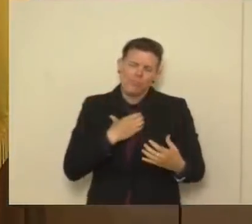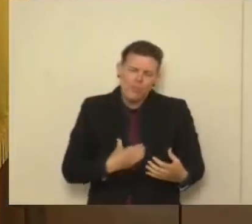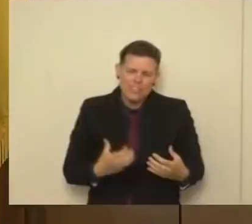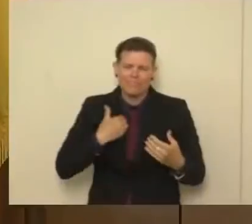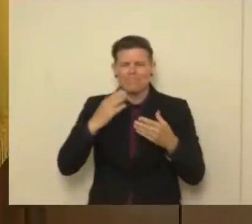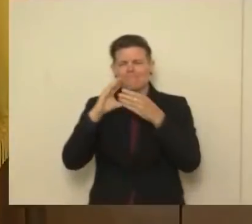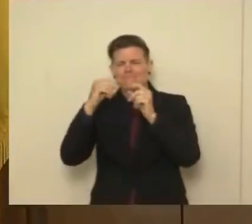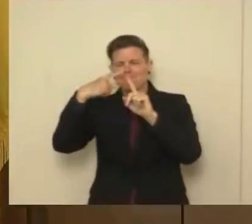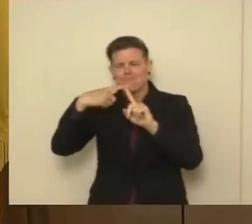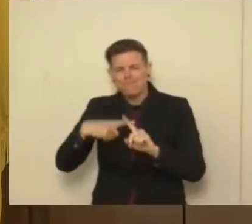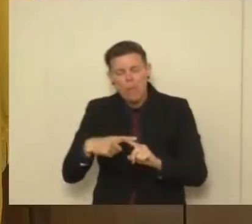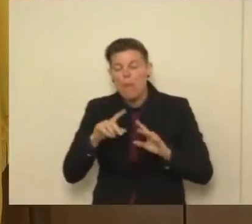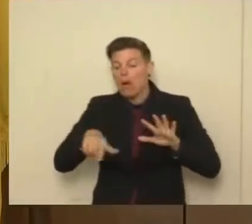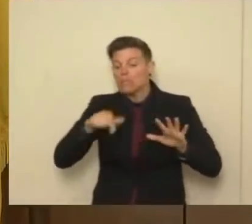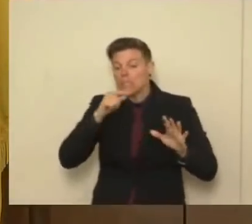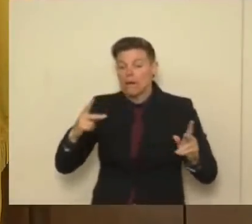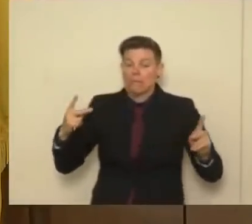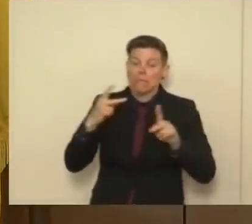news. No